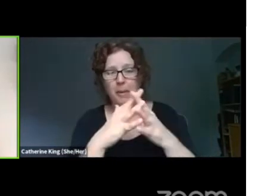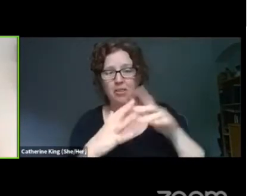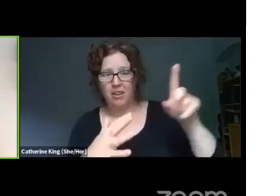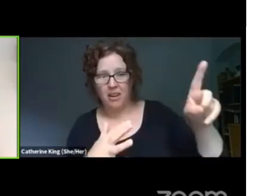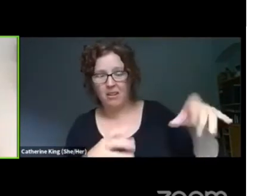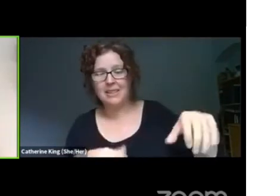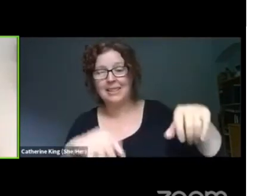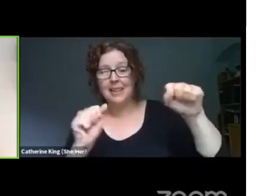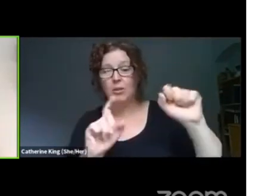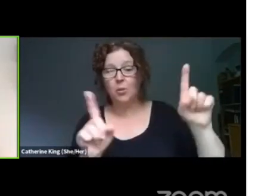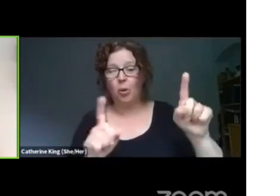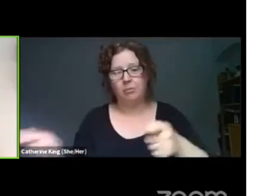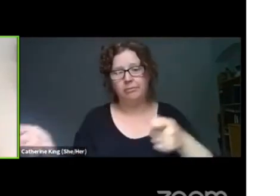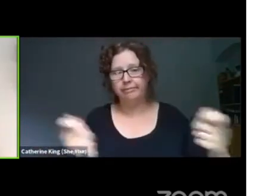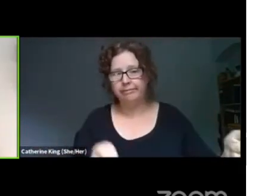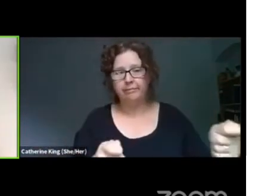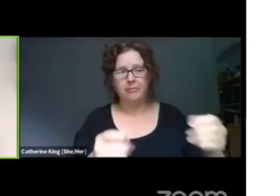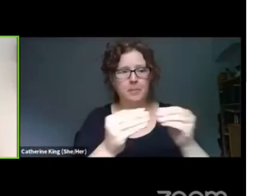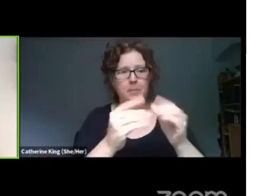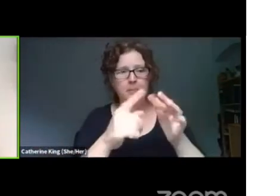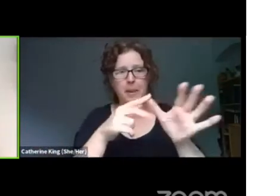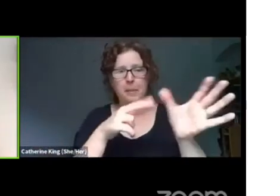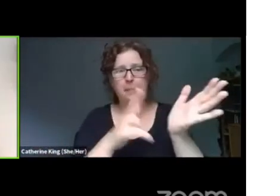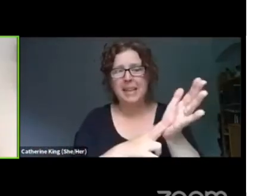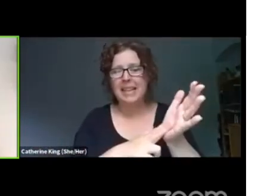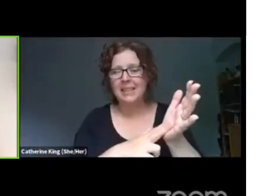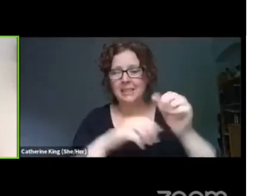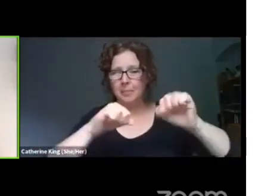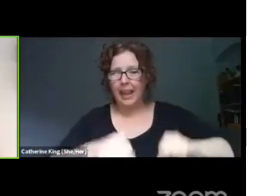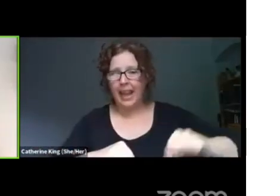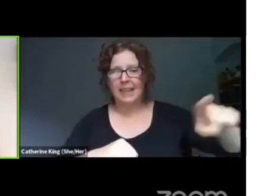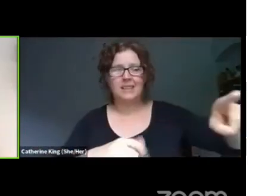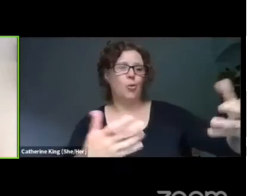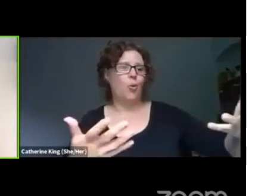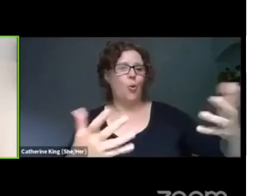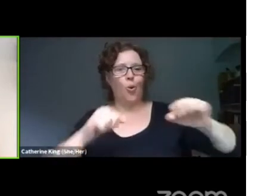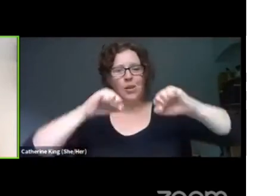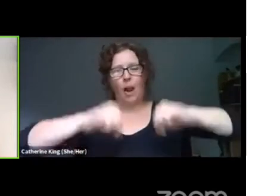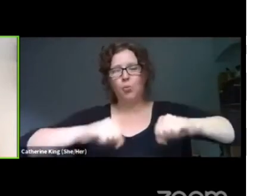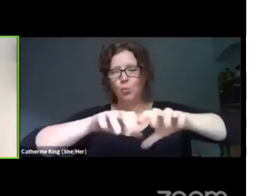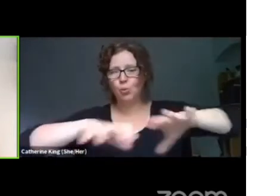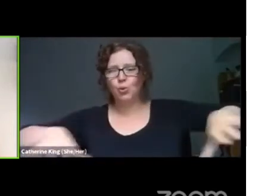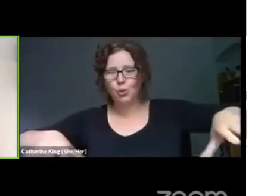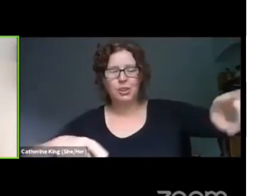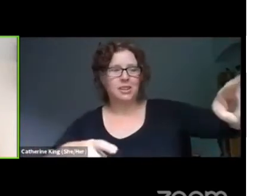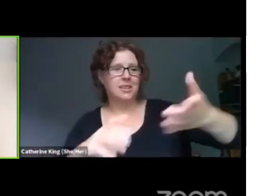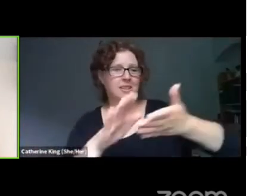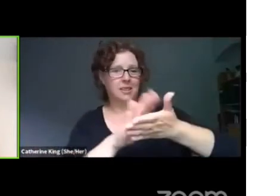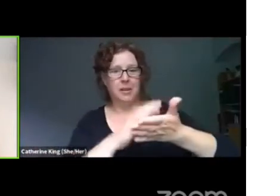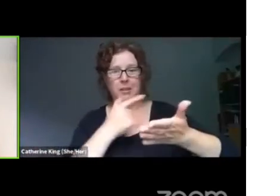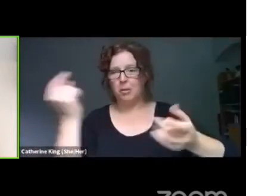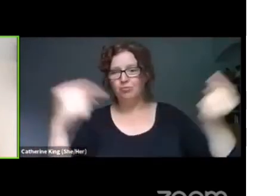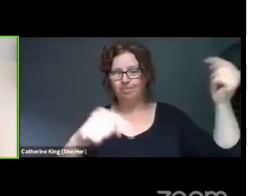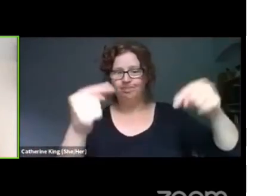use couches and beanbags, chairs as audience seating for really similar reasons.